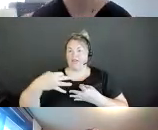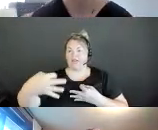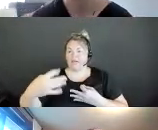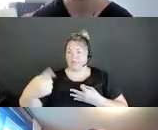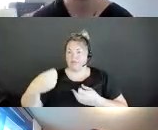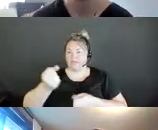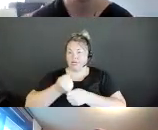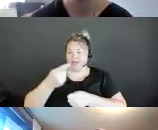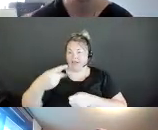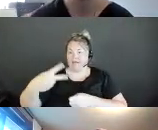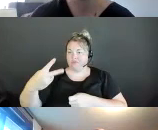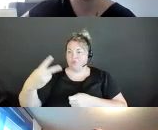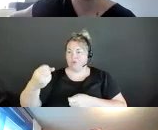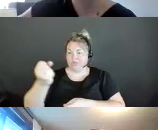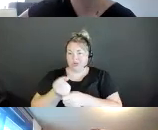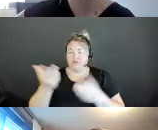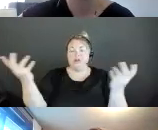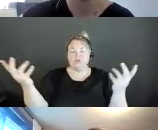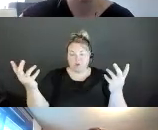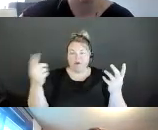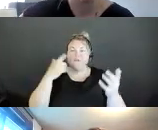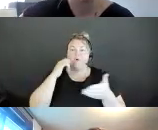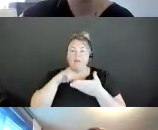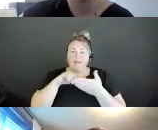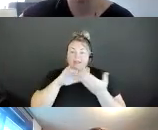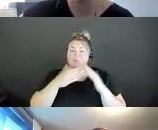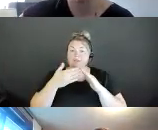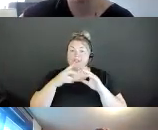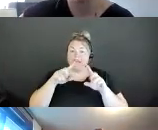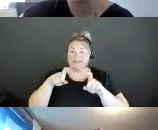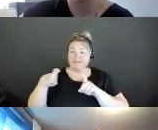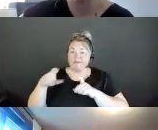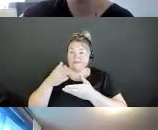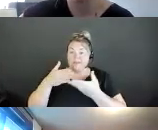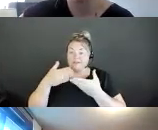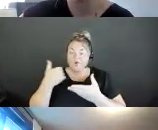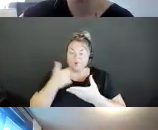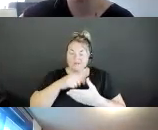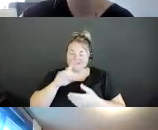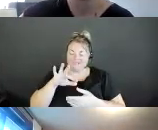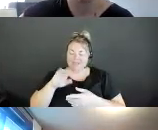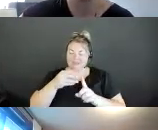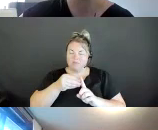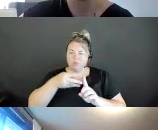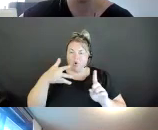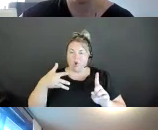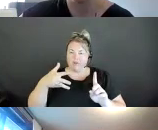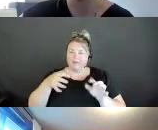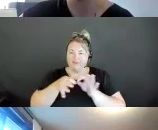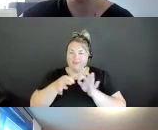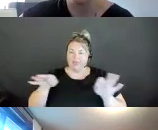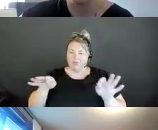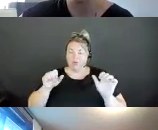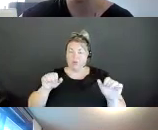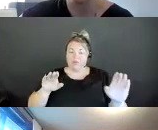years. So for that community assessment piece, though, we did broaden the language that it can be